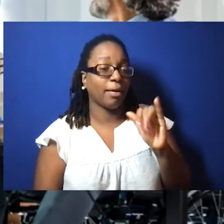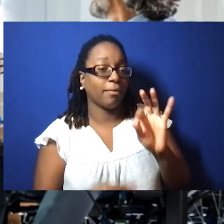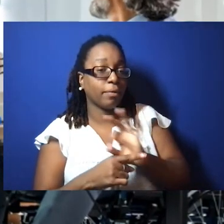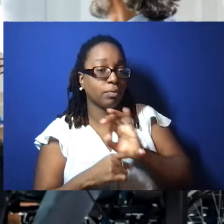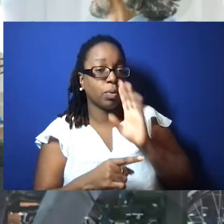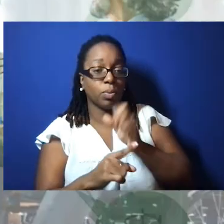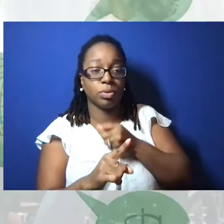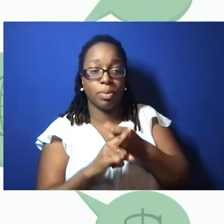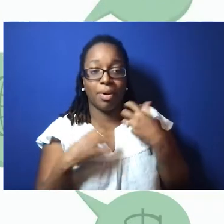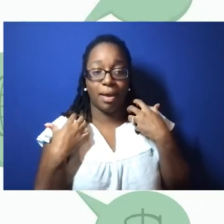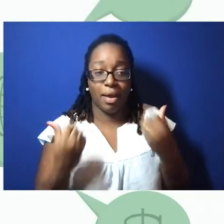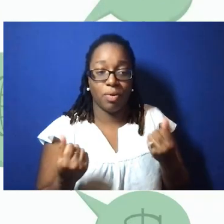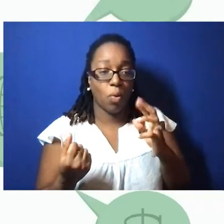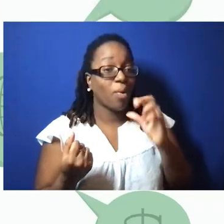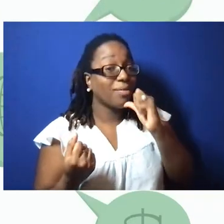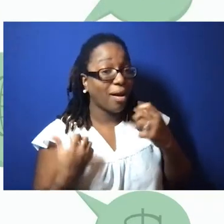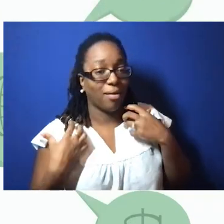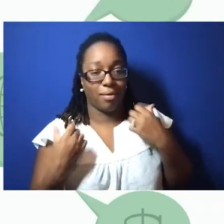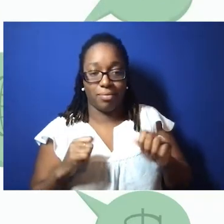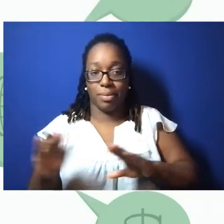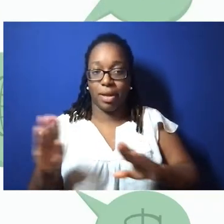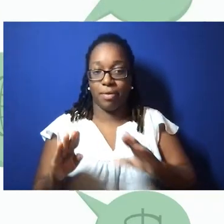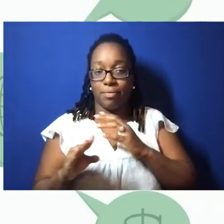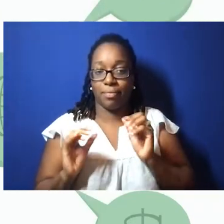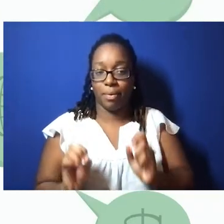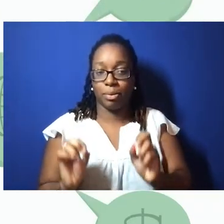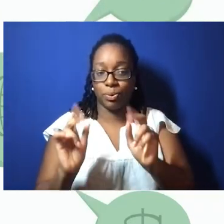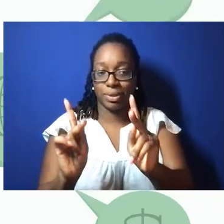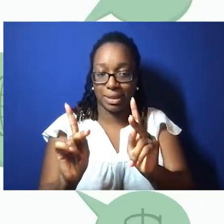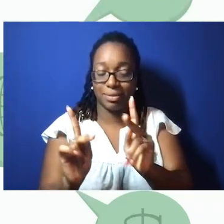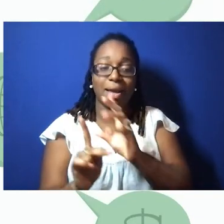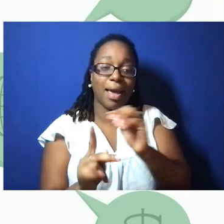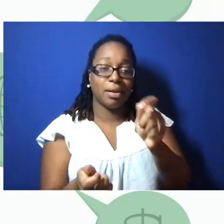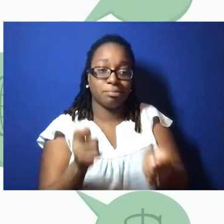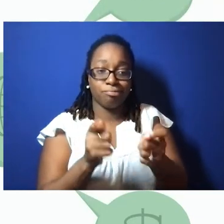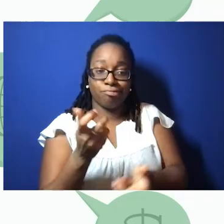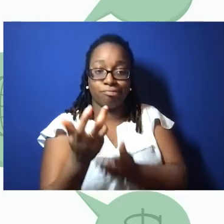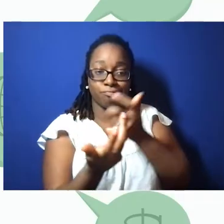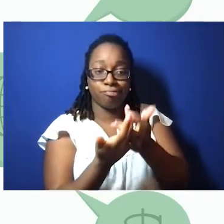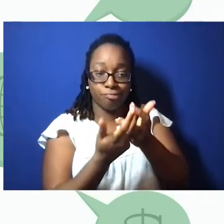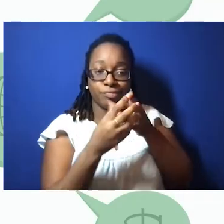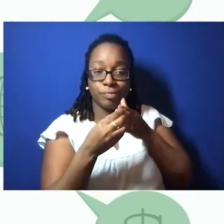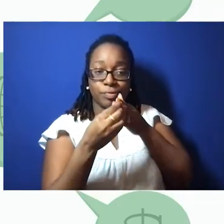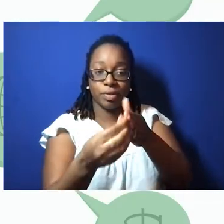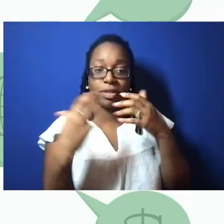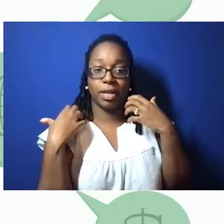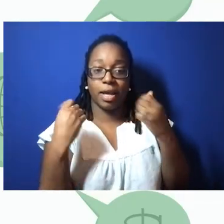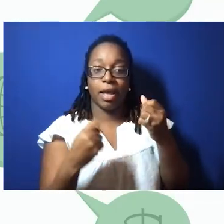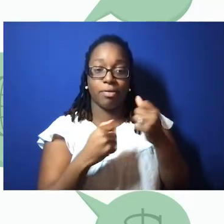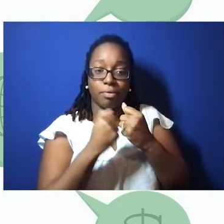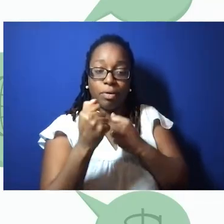of factors that support healthy or unhealthy behaviors and opportunities and adapt guiding health